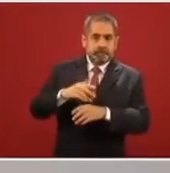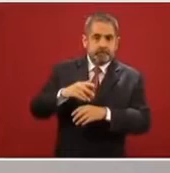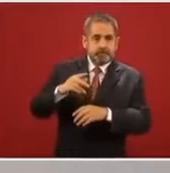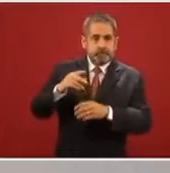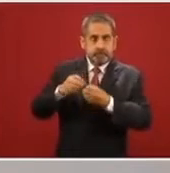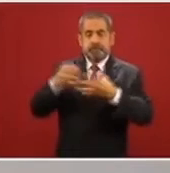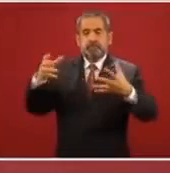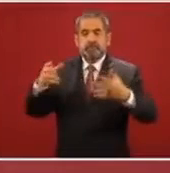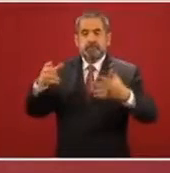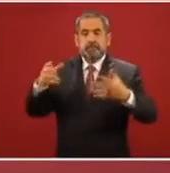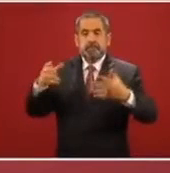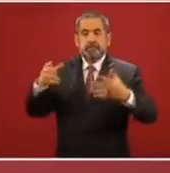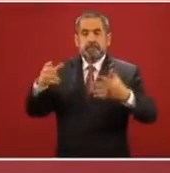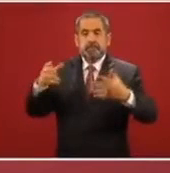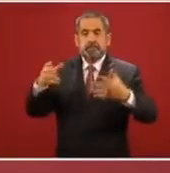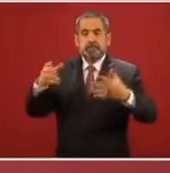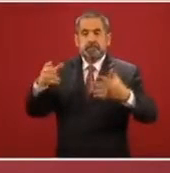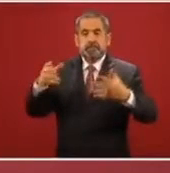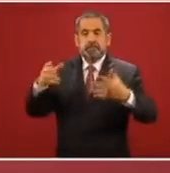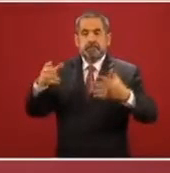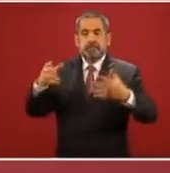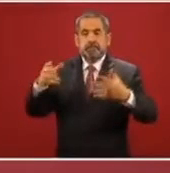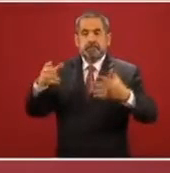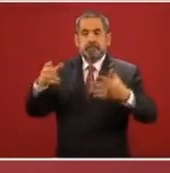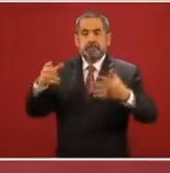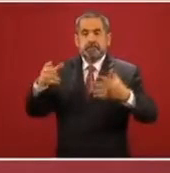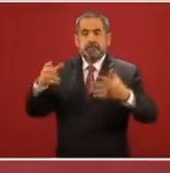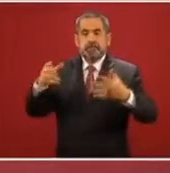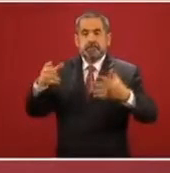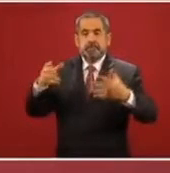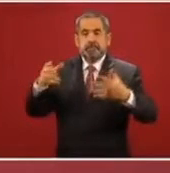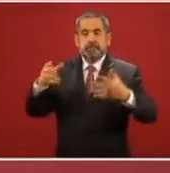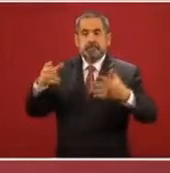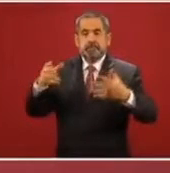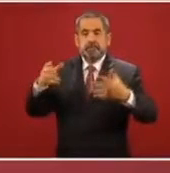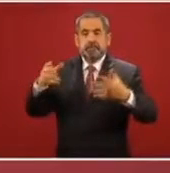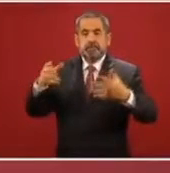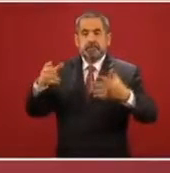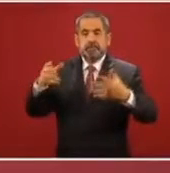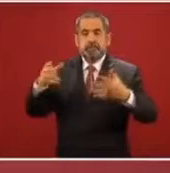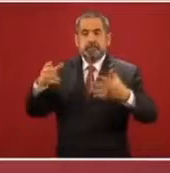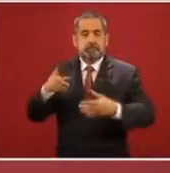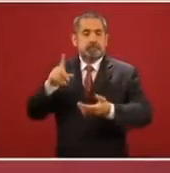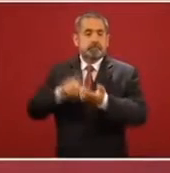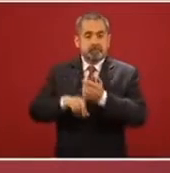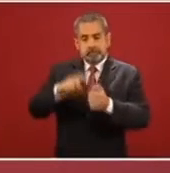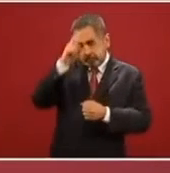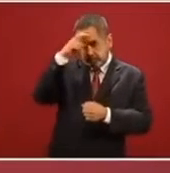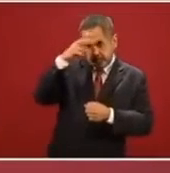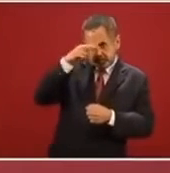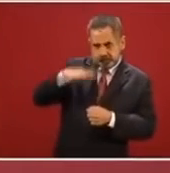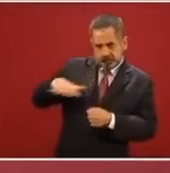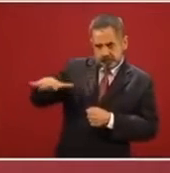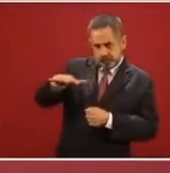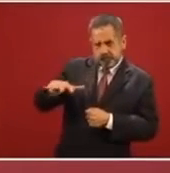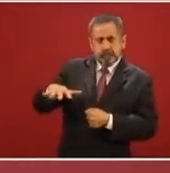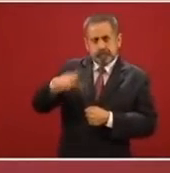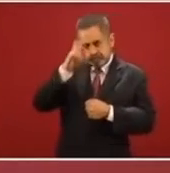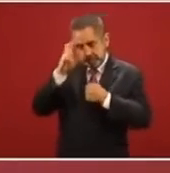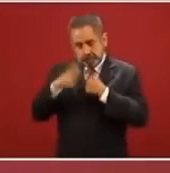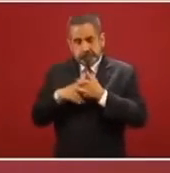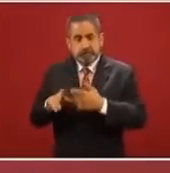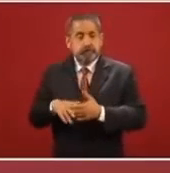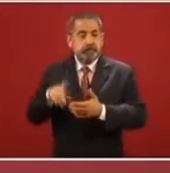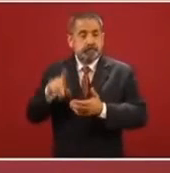de Europa Occidental, specifically the region of Occidental Europe, es que aquellos lugares